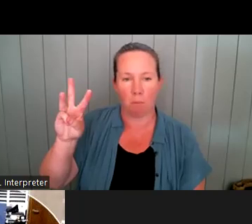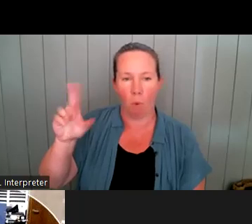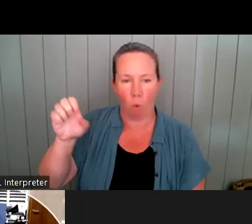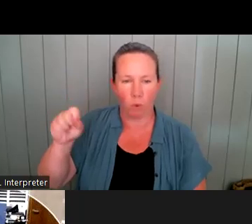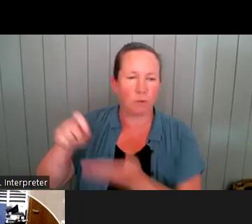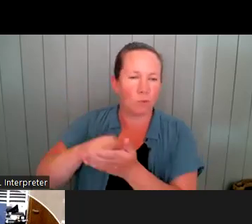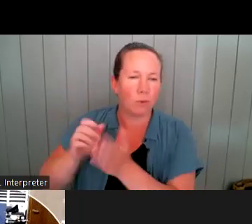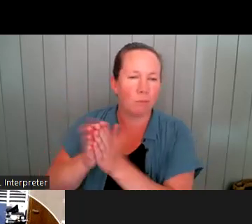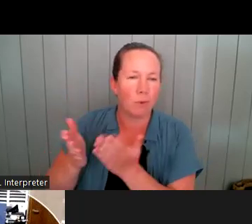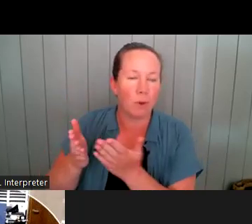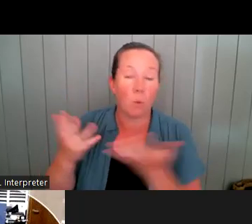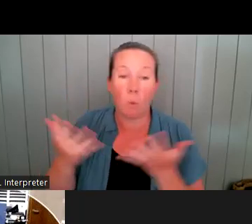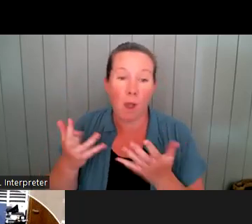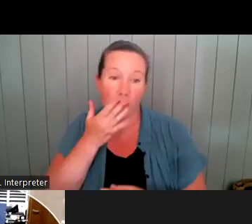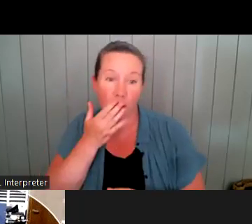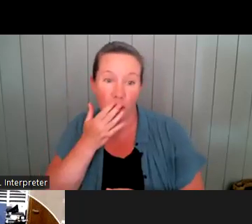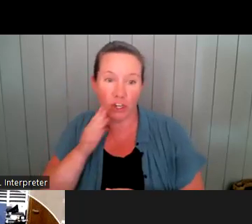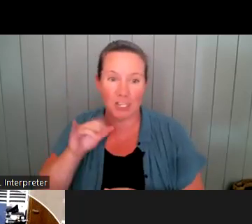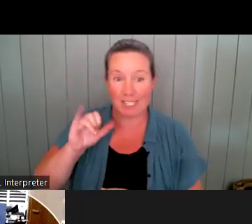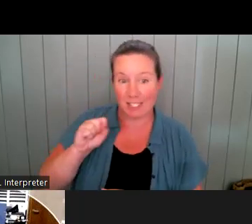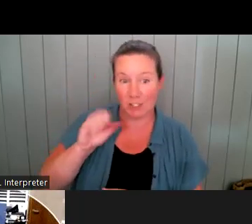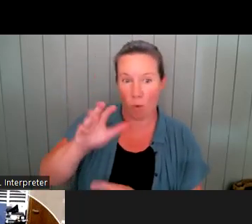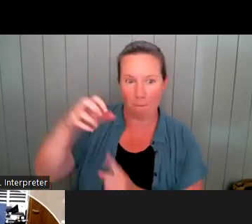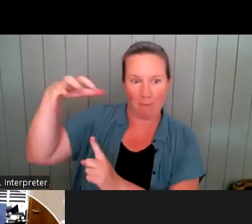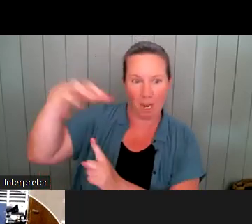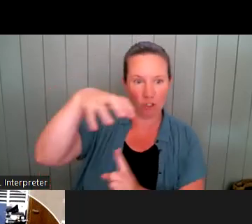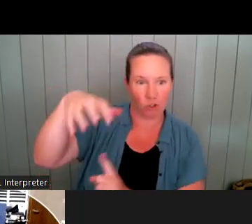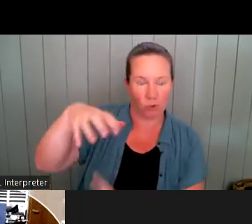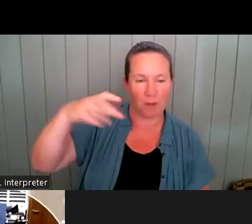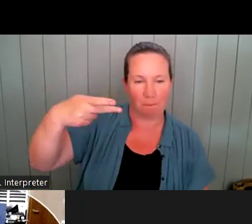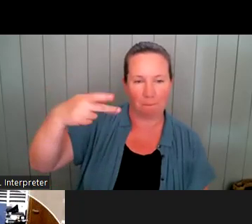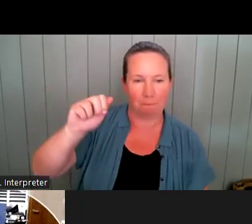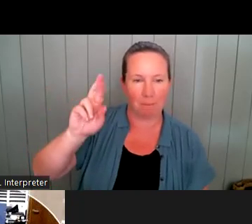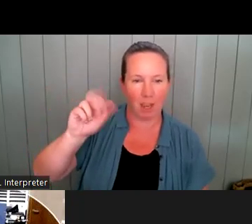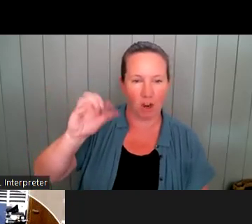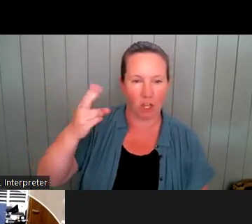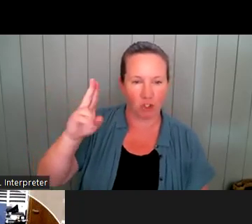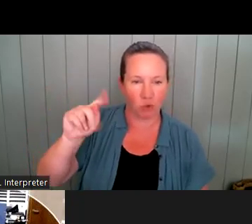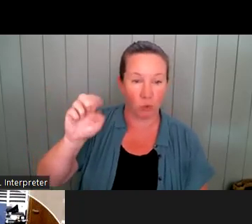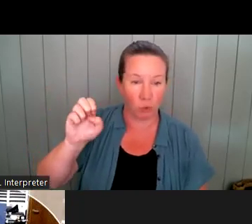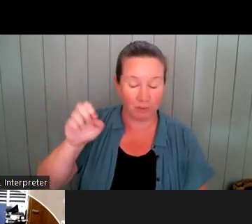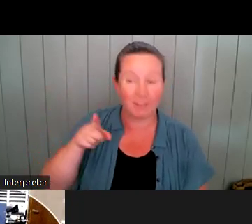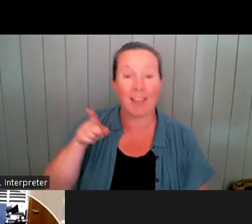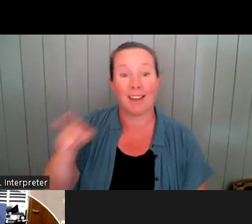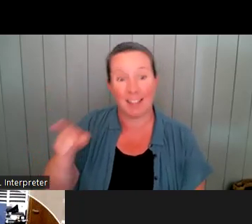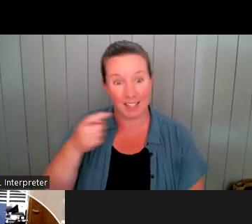noted that the informed job seeker is